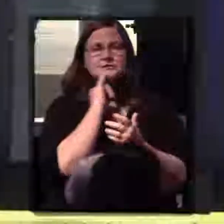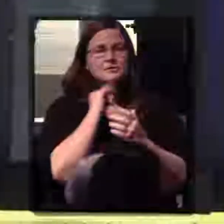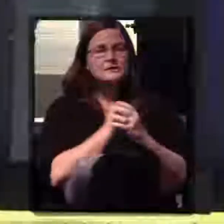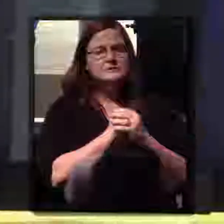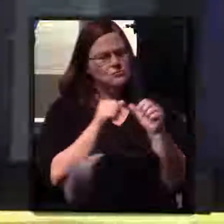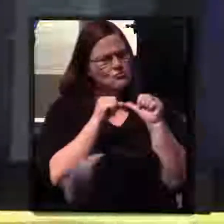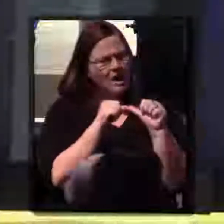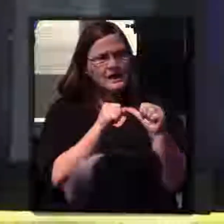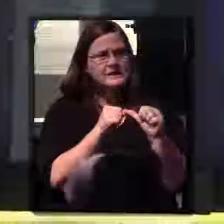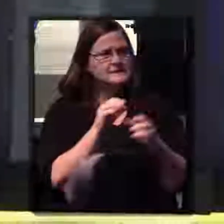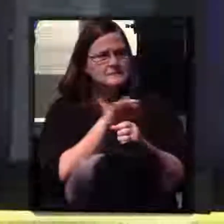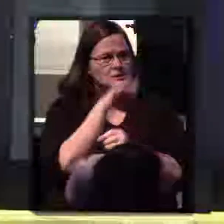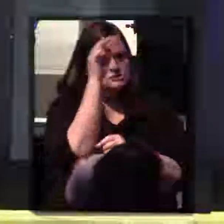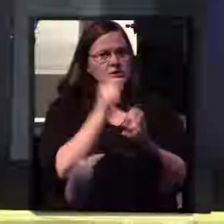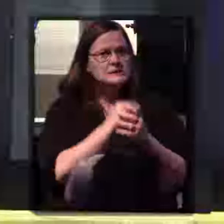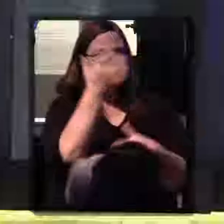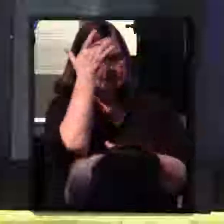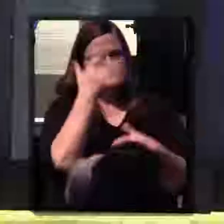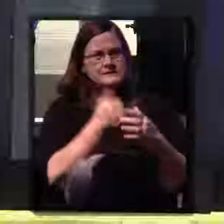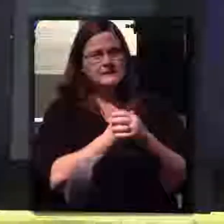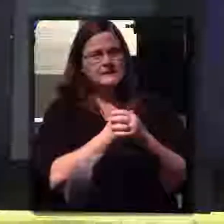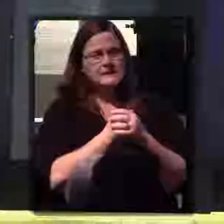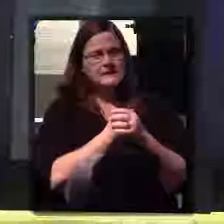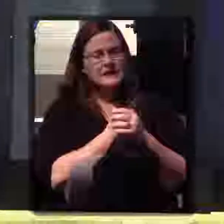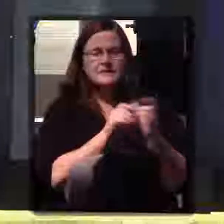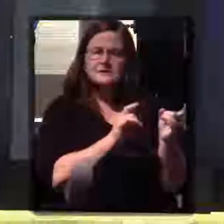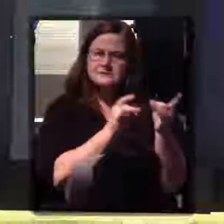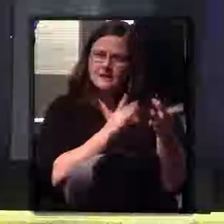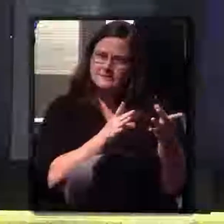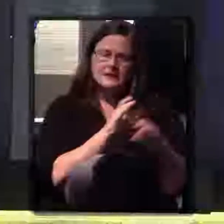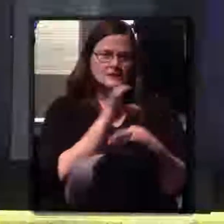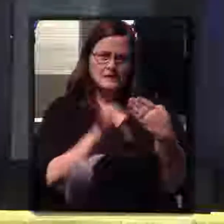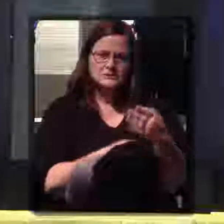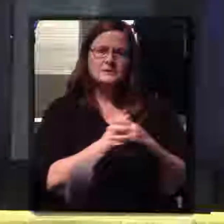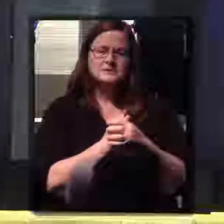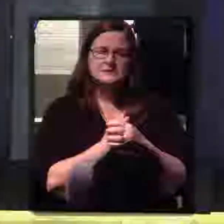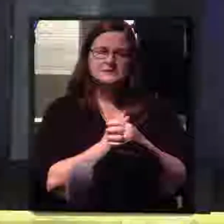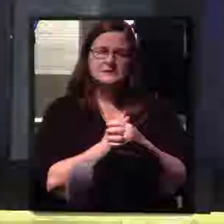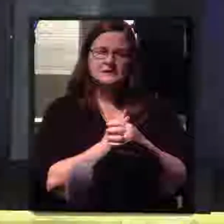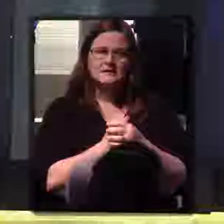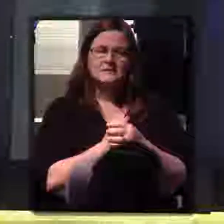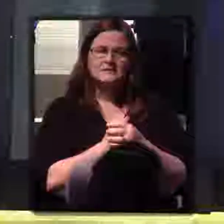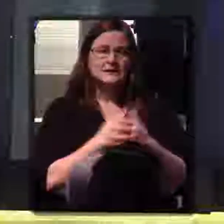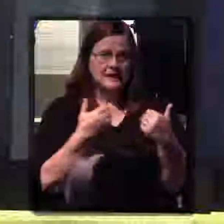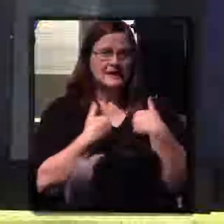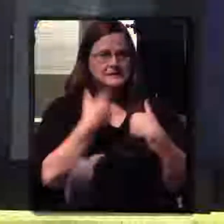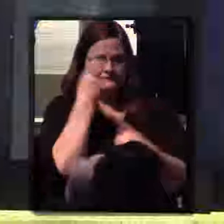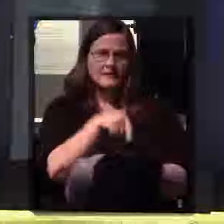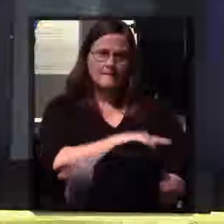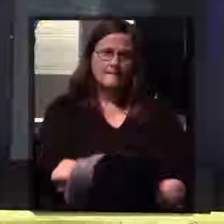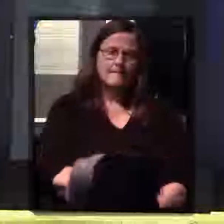with? It's this picture of Israel's chronic spiritual illness and the